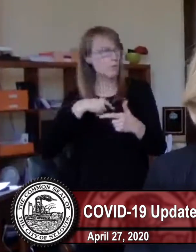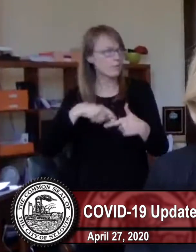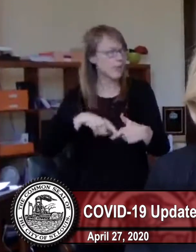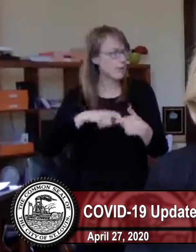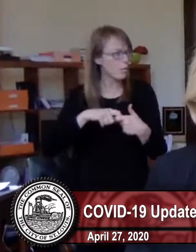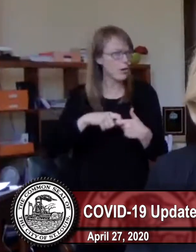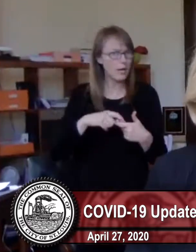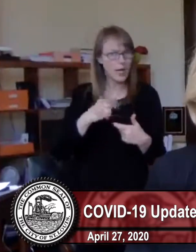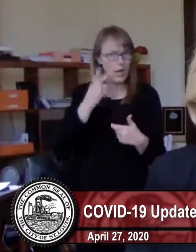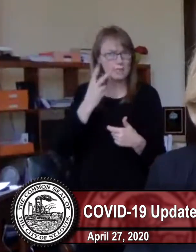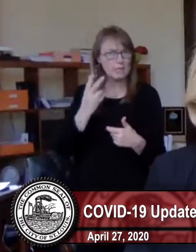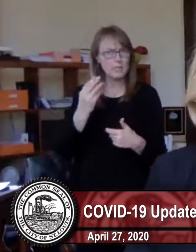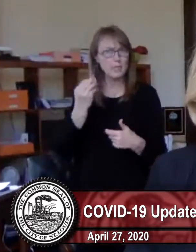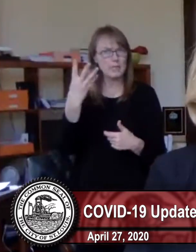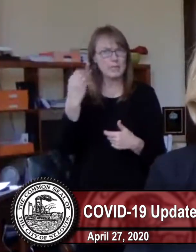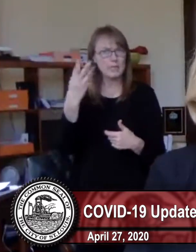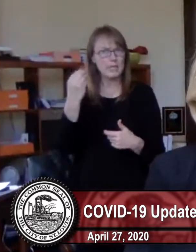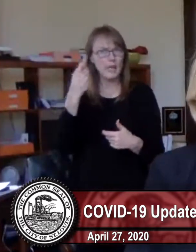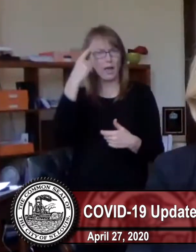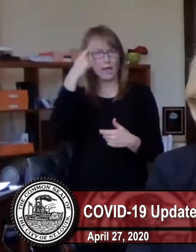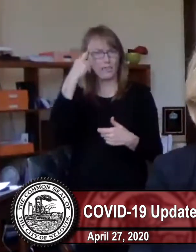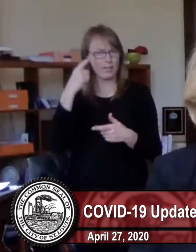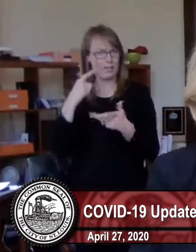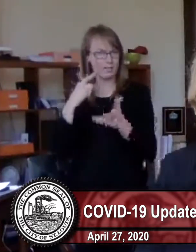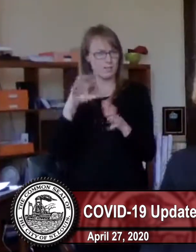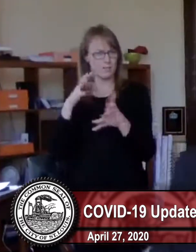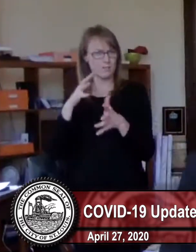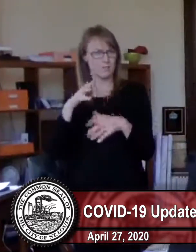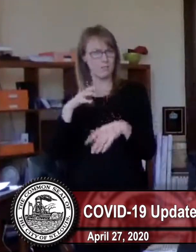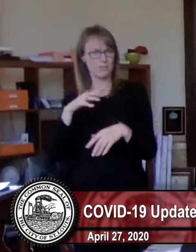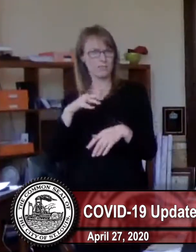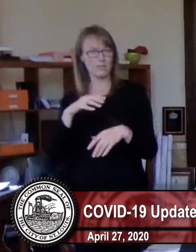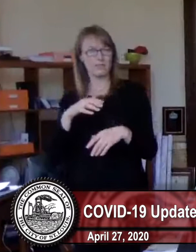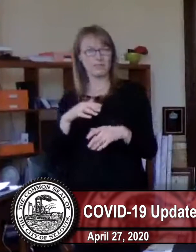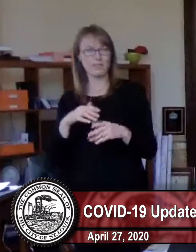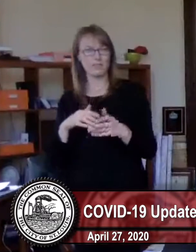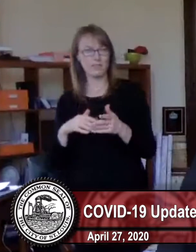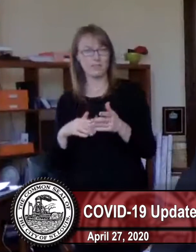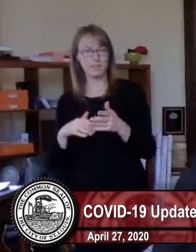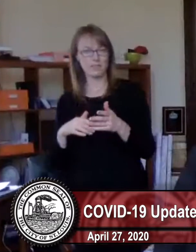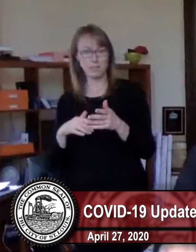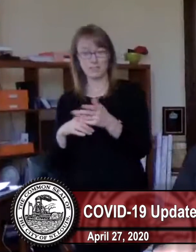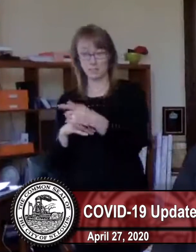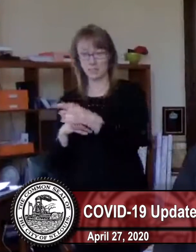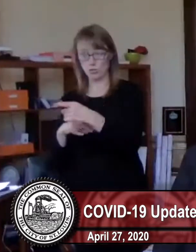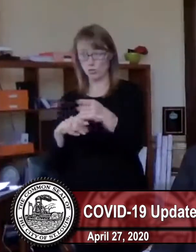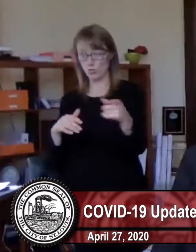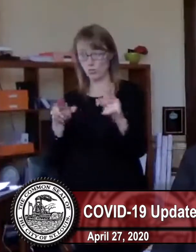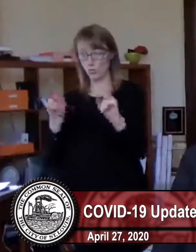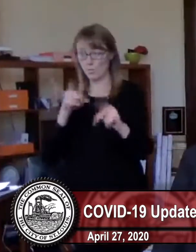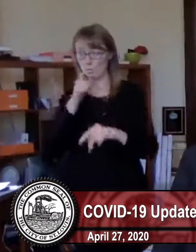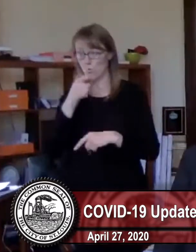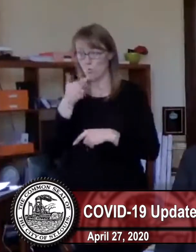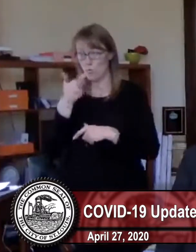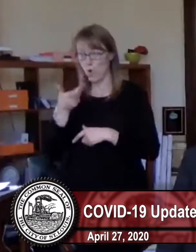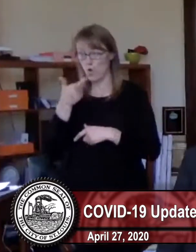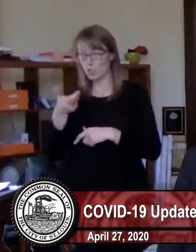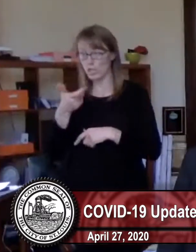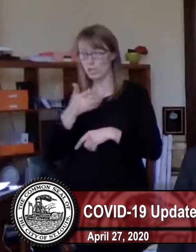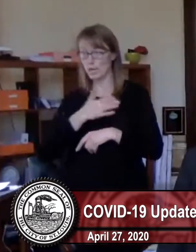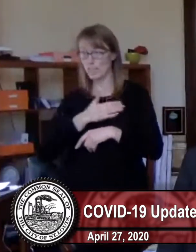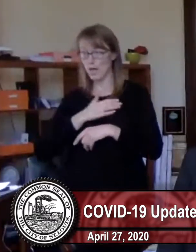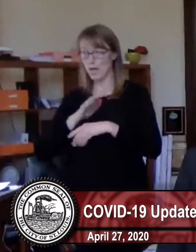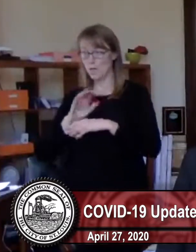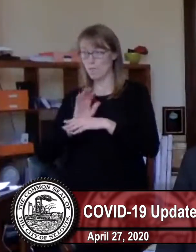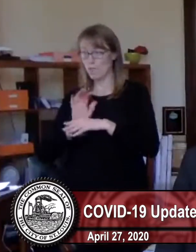No? I think it's fine. Everything looks good. Okay. Doesn't look good to you guys, does it? Because it's blinking like crazy to me.